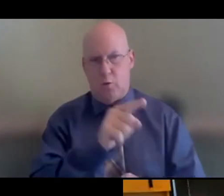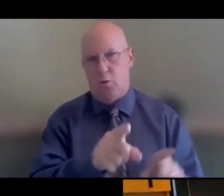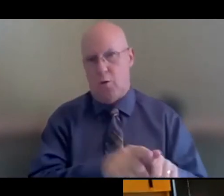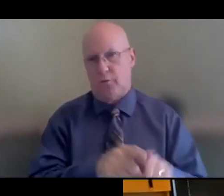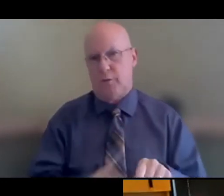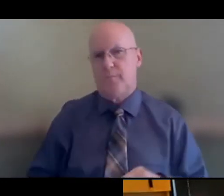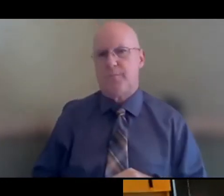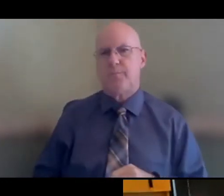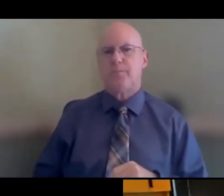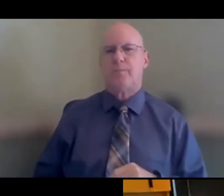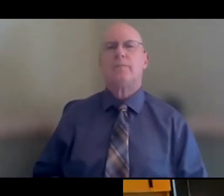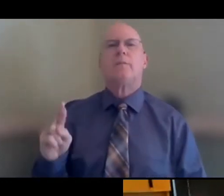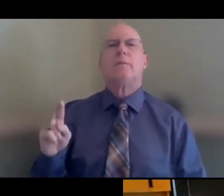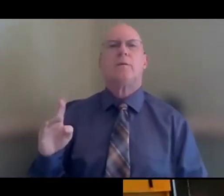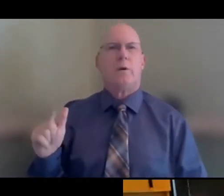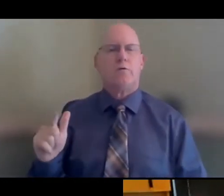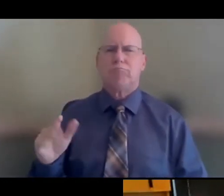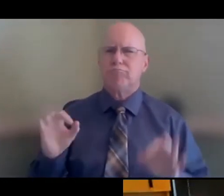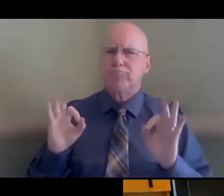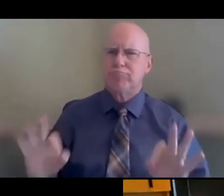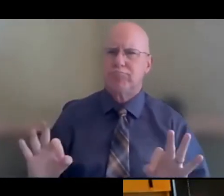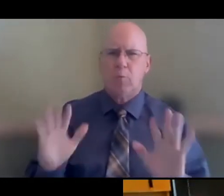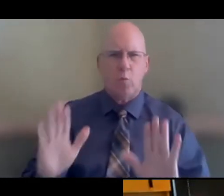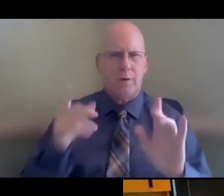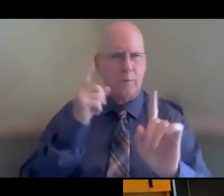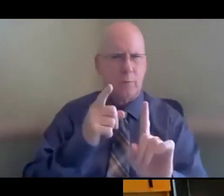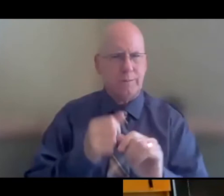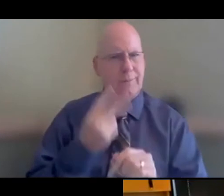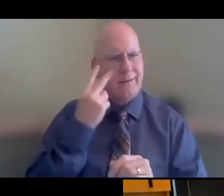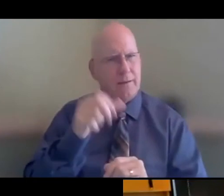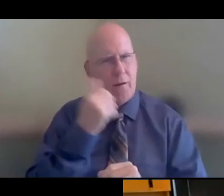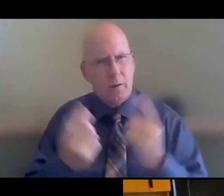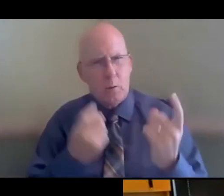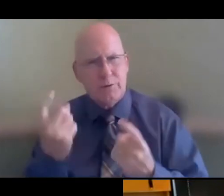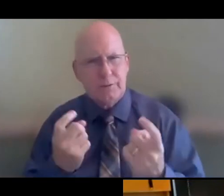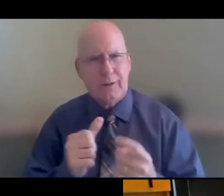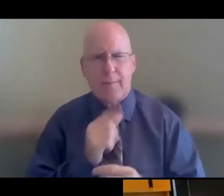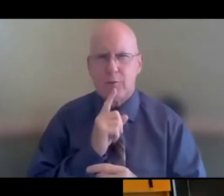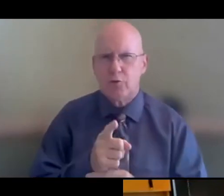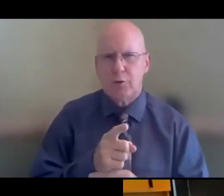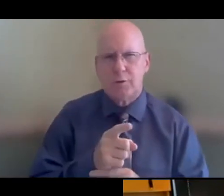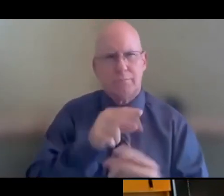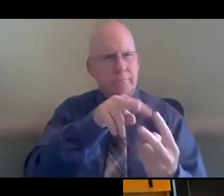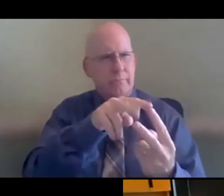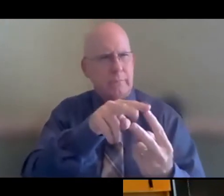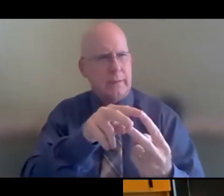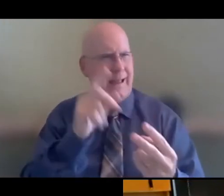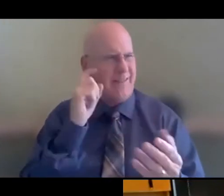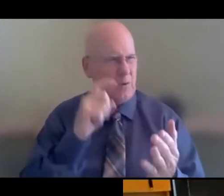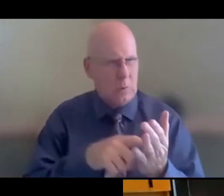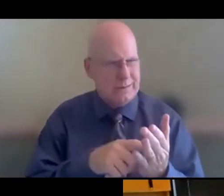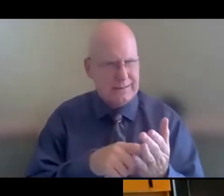all excellent points. And I'm seeing other questions here too, and I'm not sure if either one of you have run into